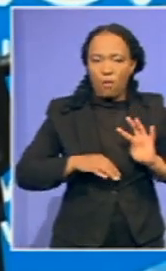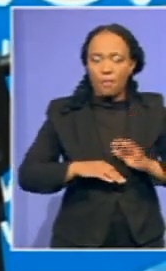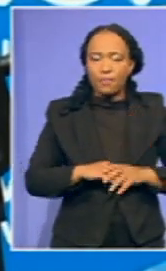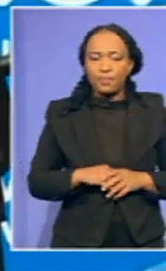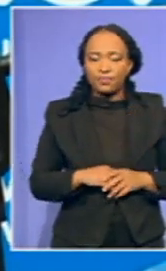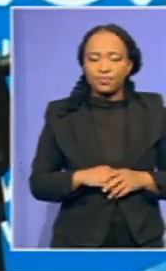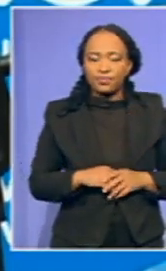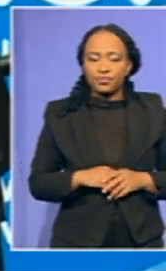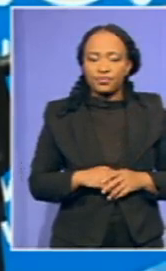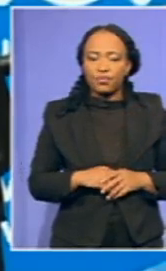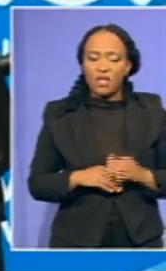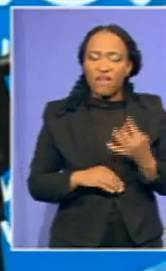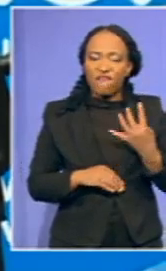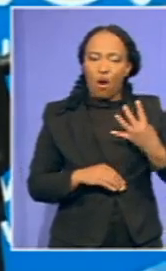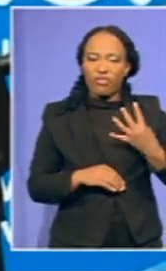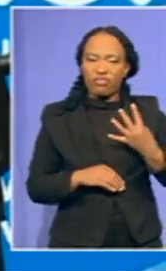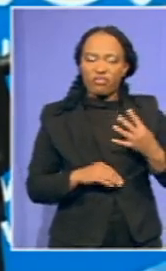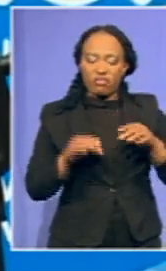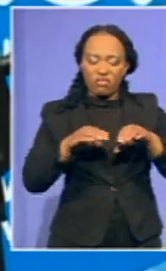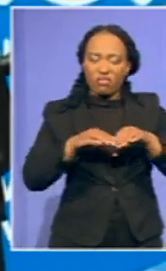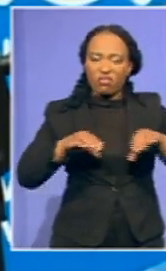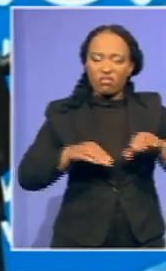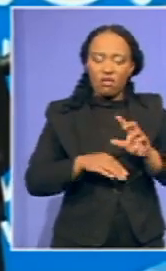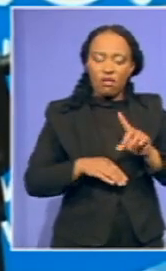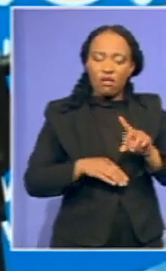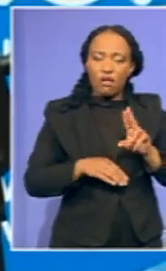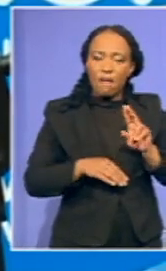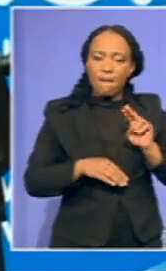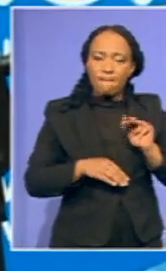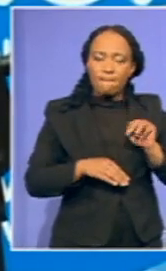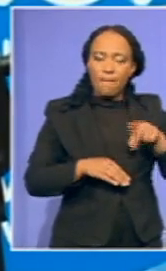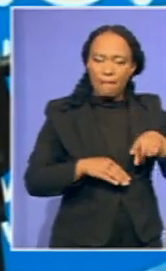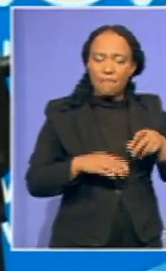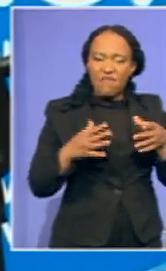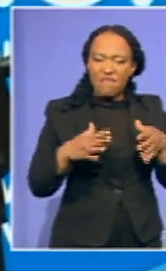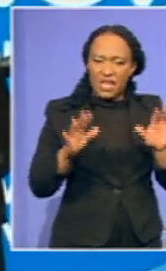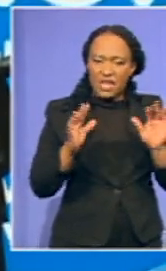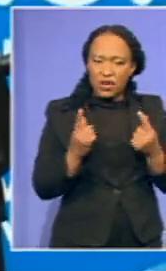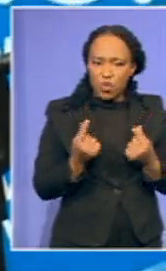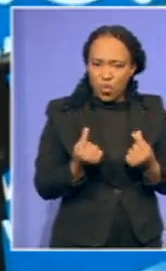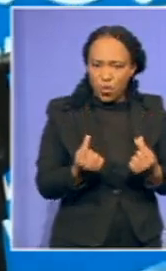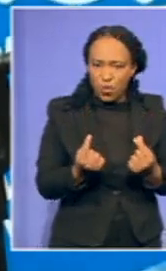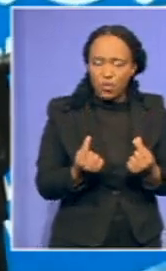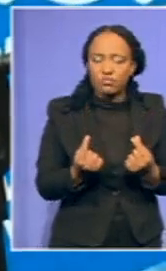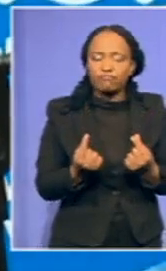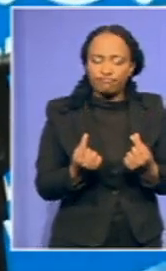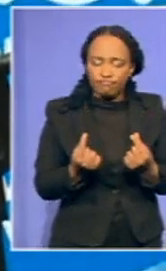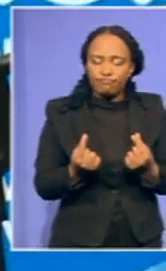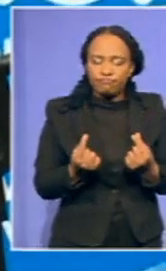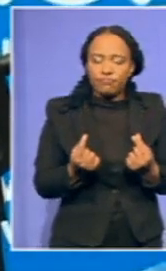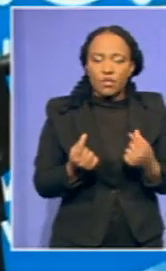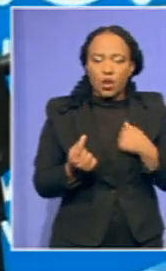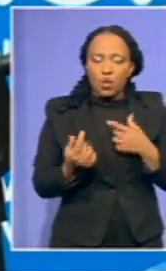have commissioned the 4th pump, and after commissioning the 4th pump, we realized that now we were able to